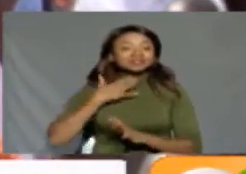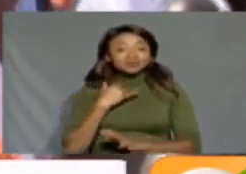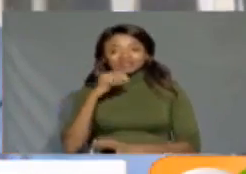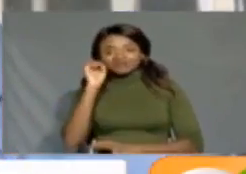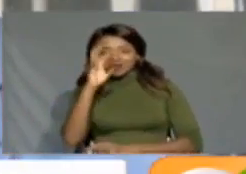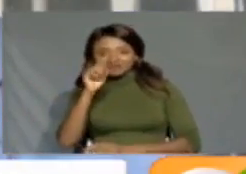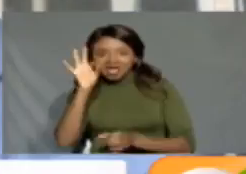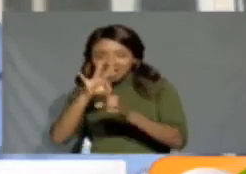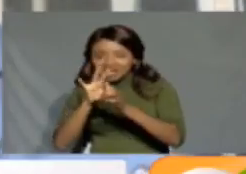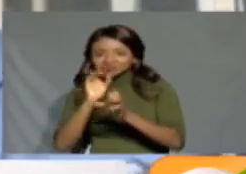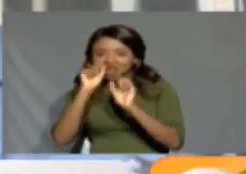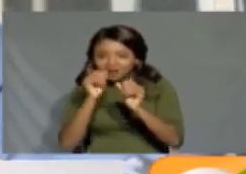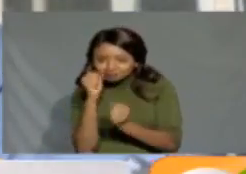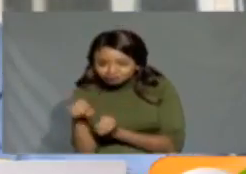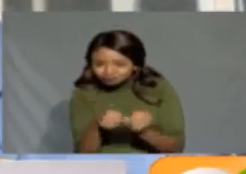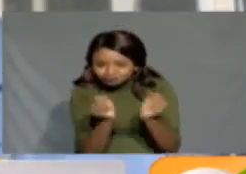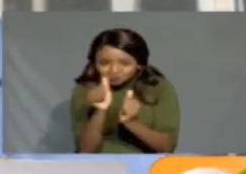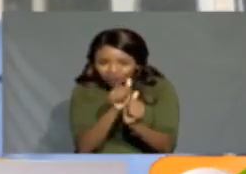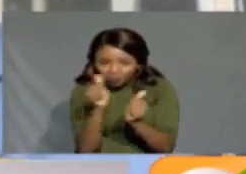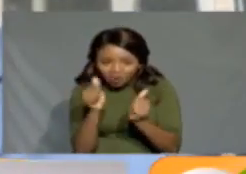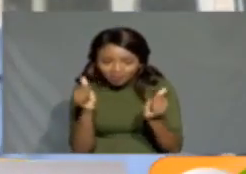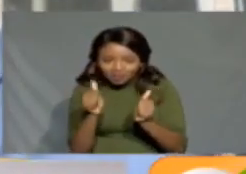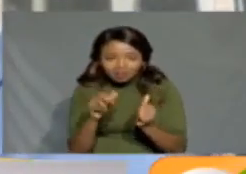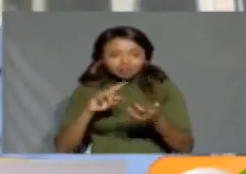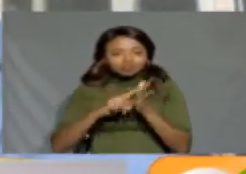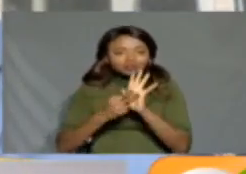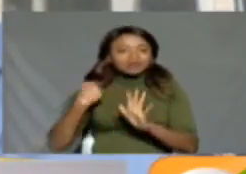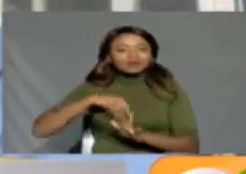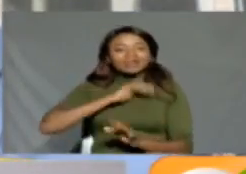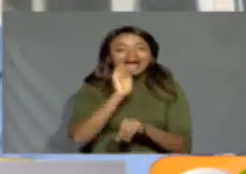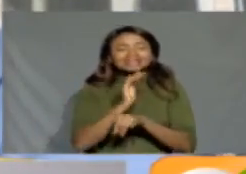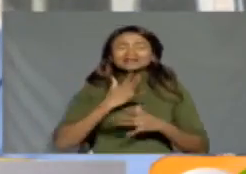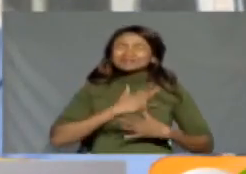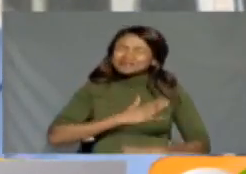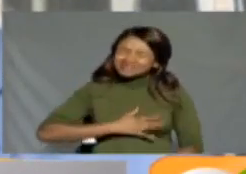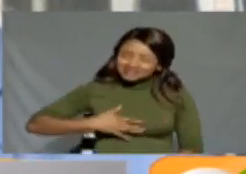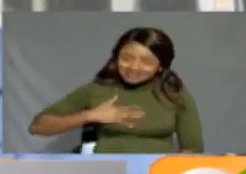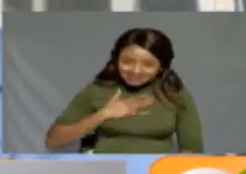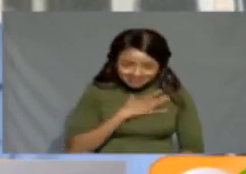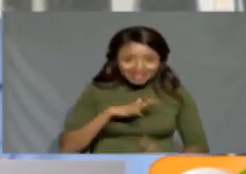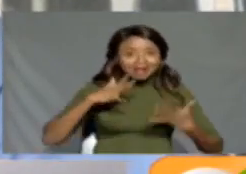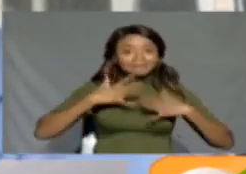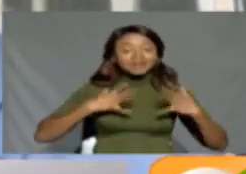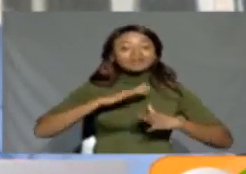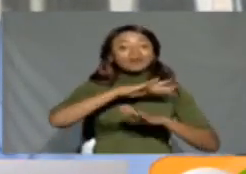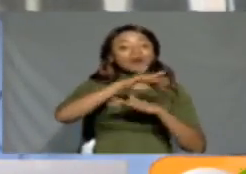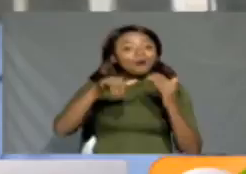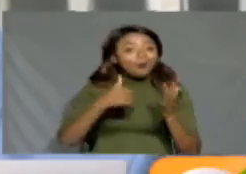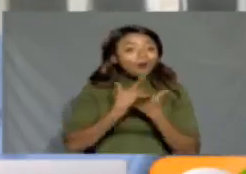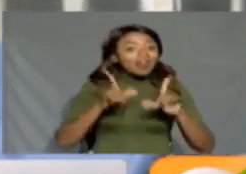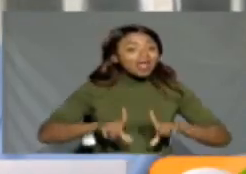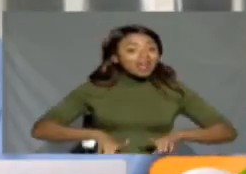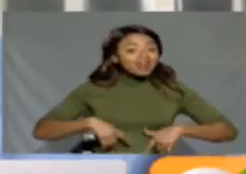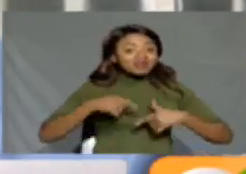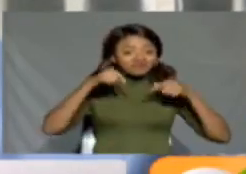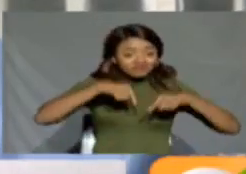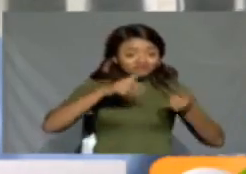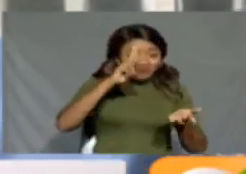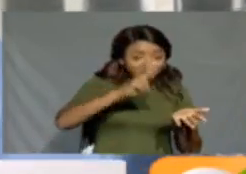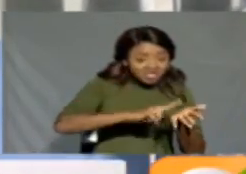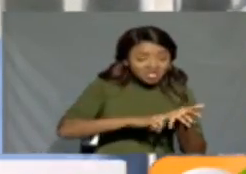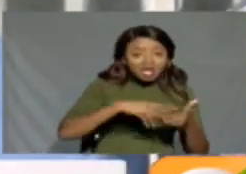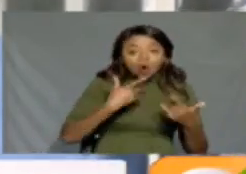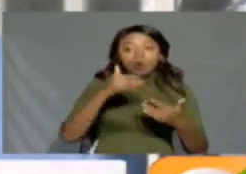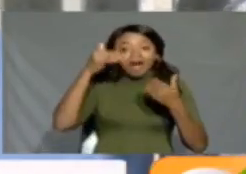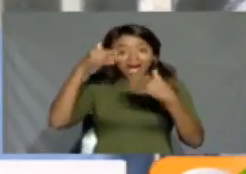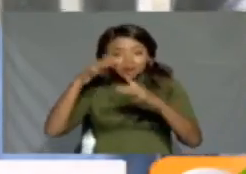future elections. Na himiza watu wote wa Vihiga ambao wako hapa Vihiga na wale ambao wanaweza kuja